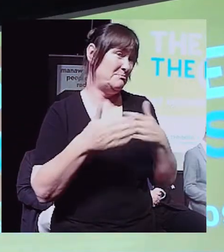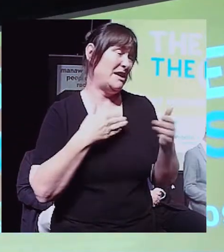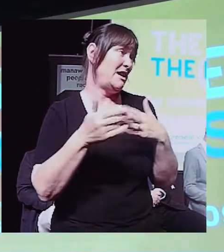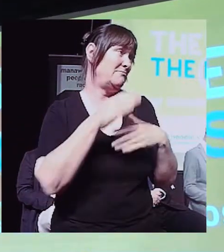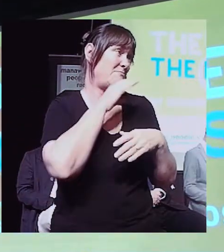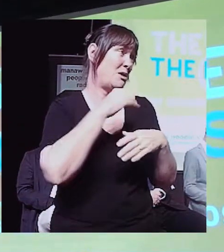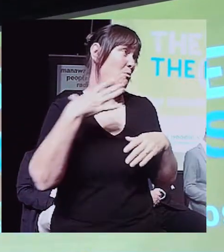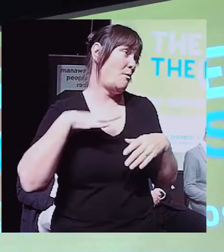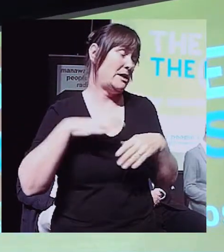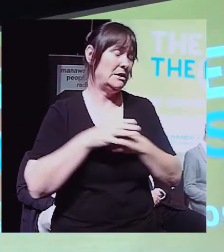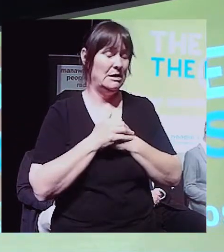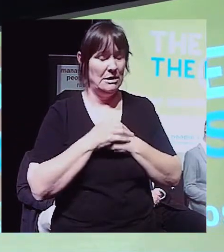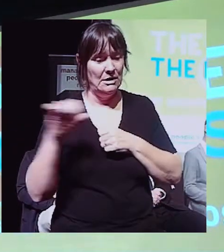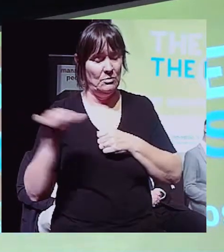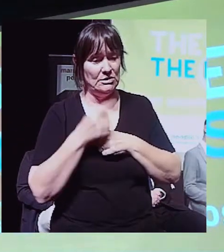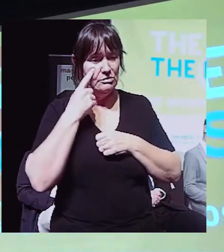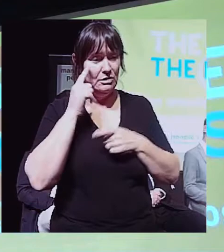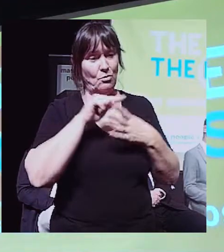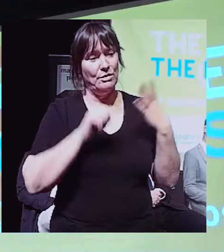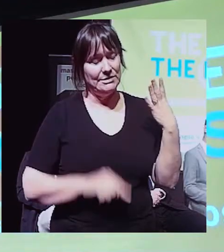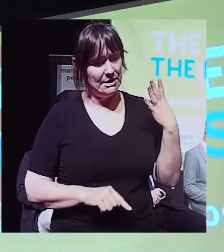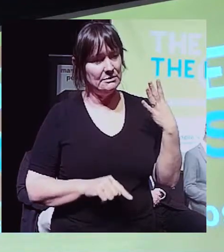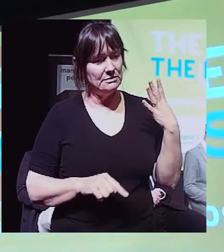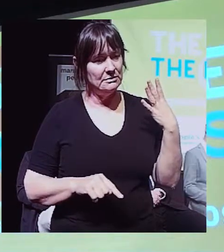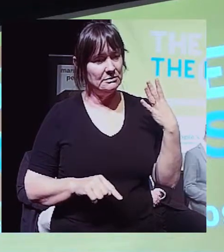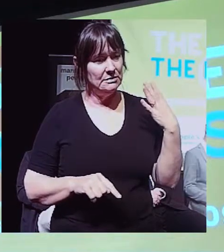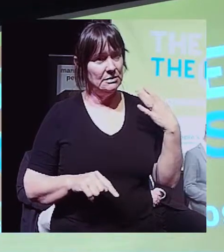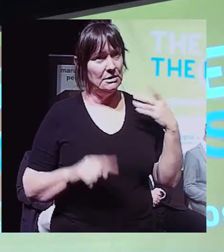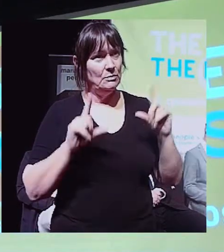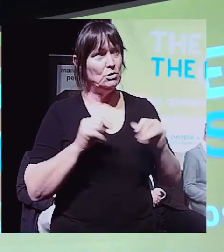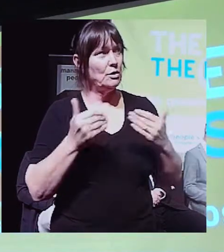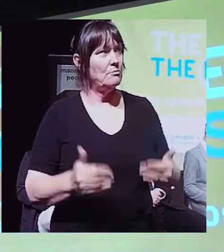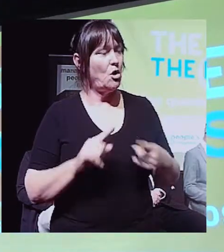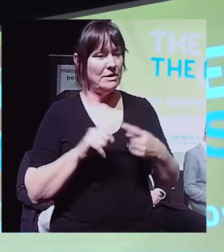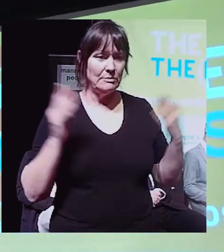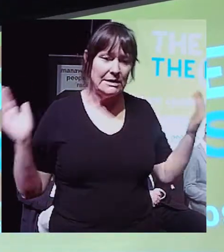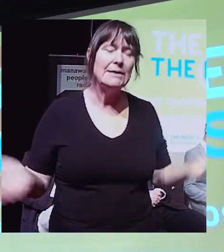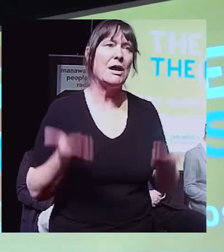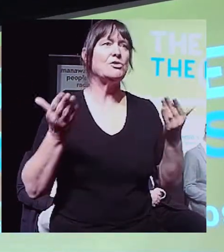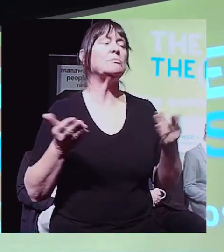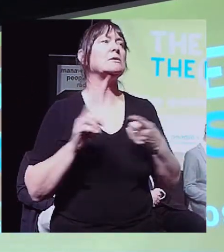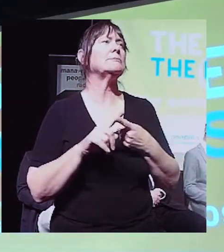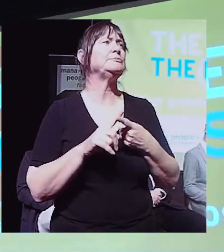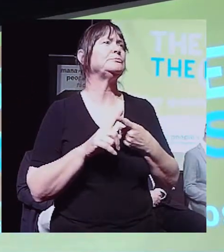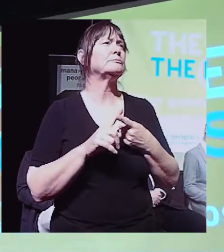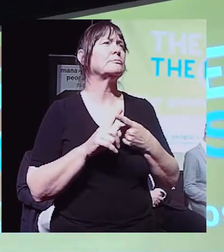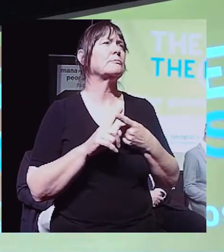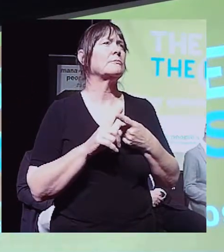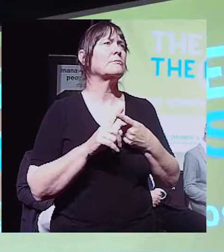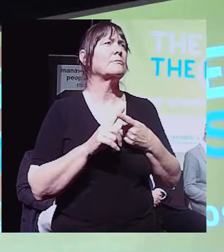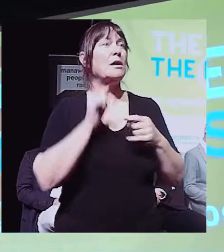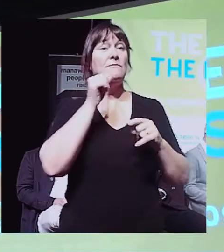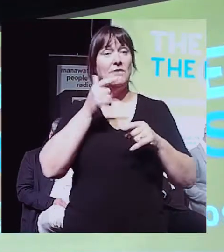gender. We should look at all of those things that are being worked at the moment, the encouragement that's there, and if it's only going to